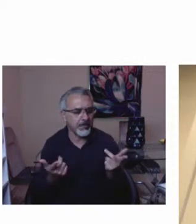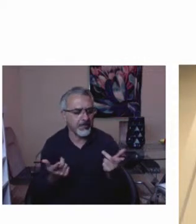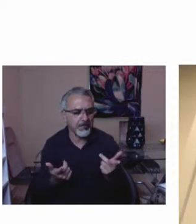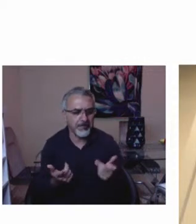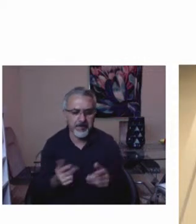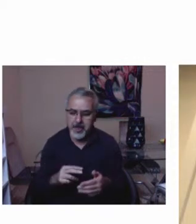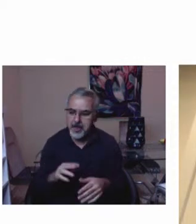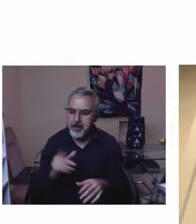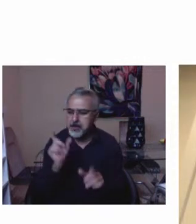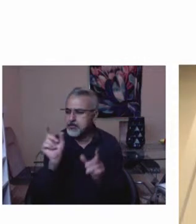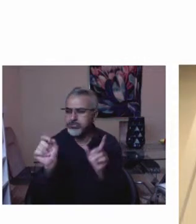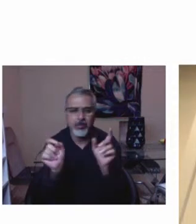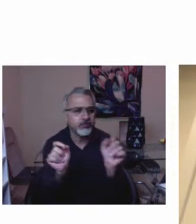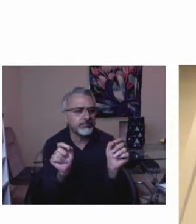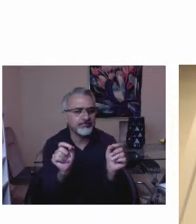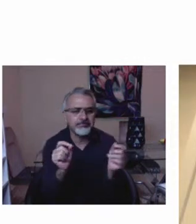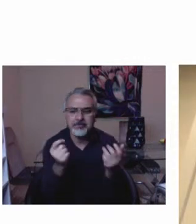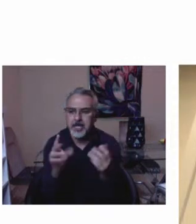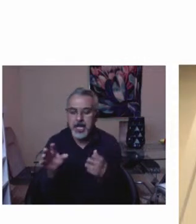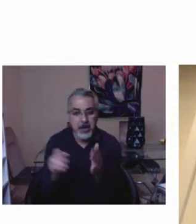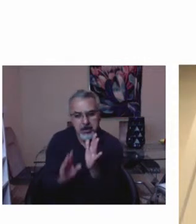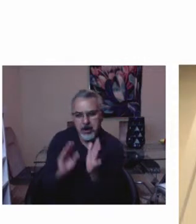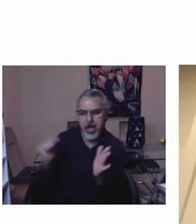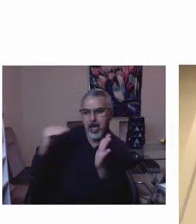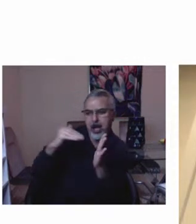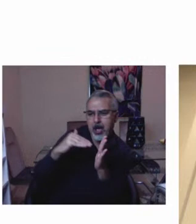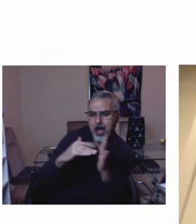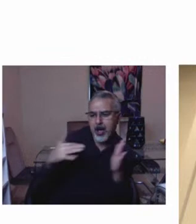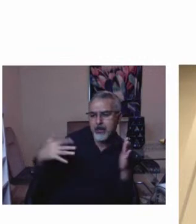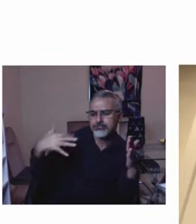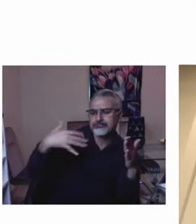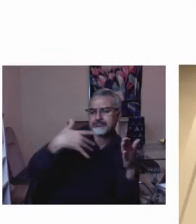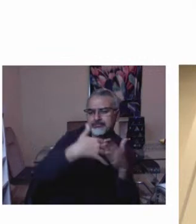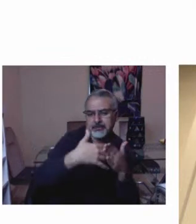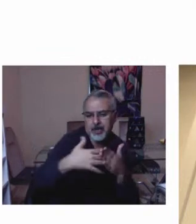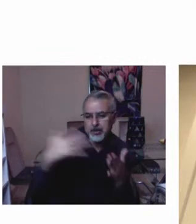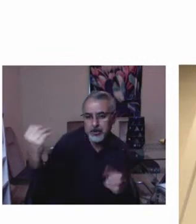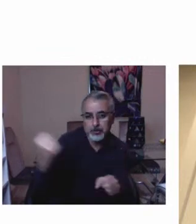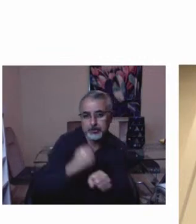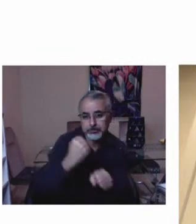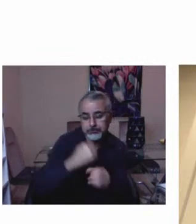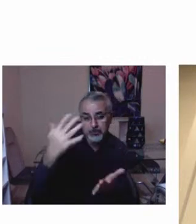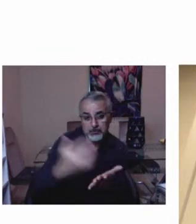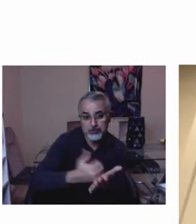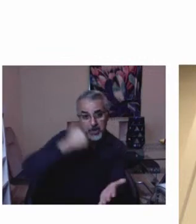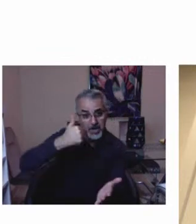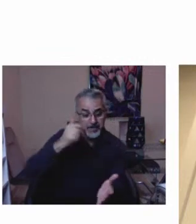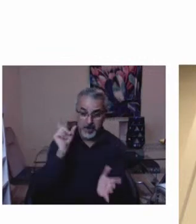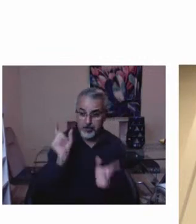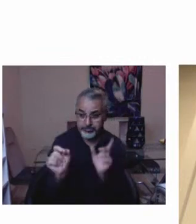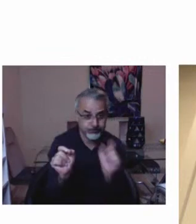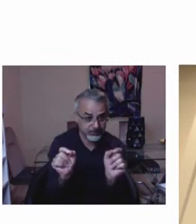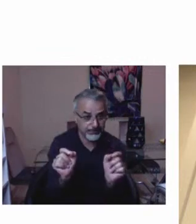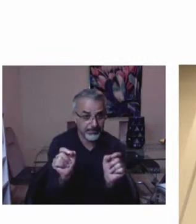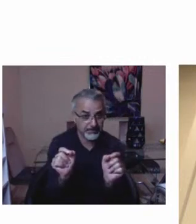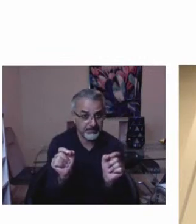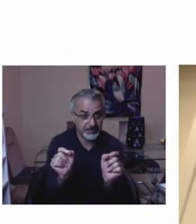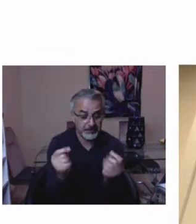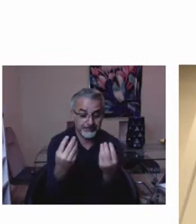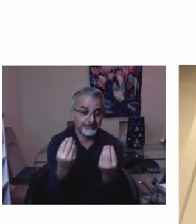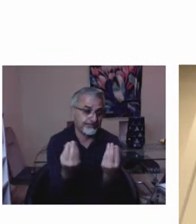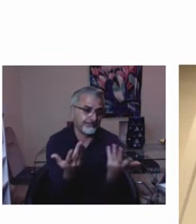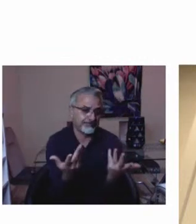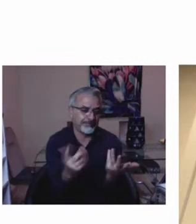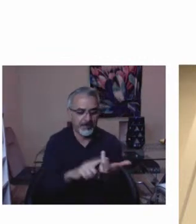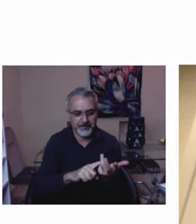results? Also, given the lack of an agreed set of YPS indicators, what are the things we should be tracking beyond